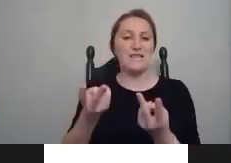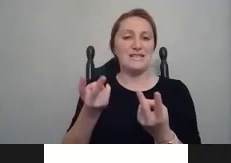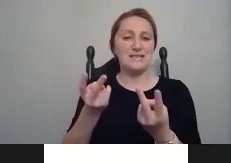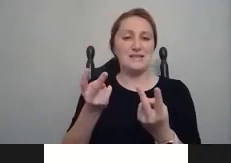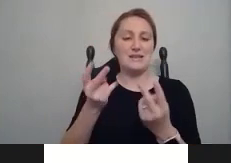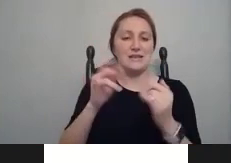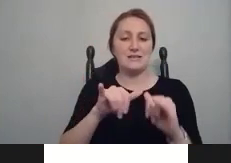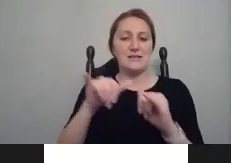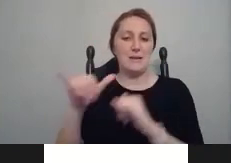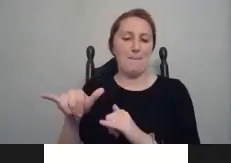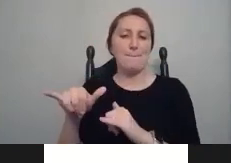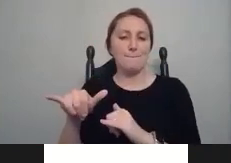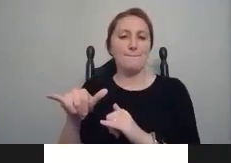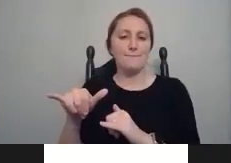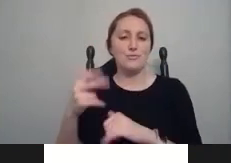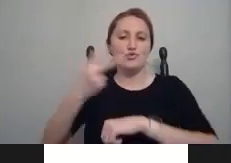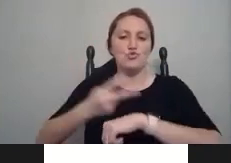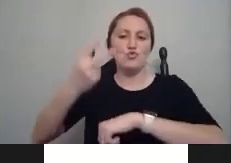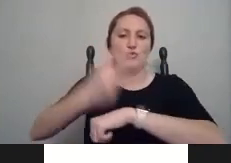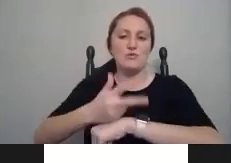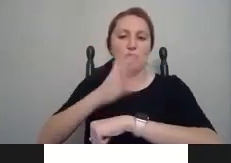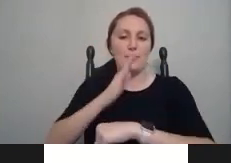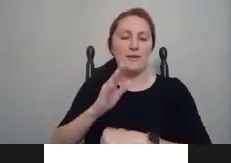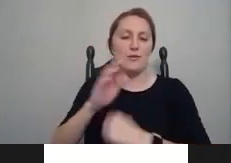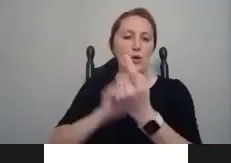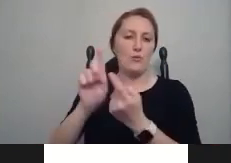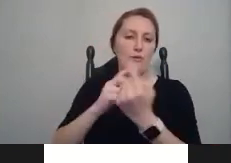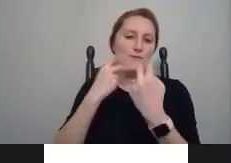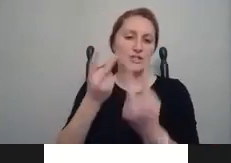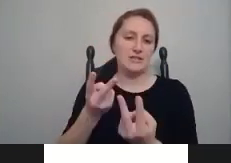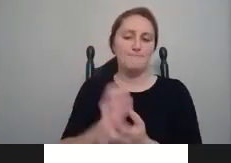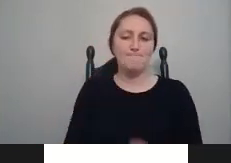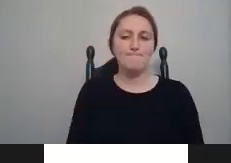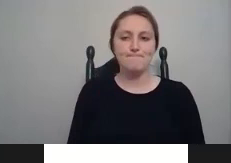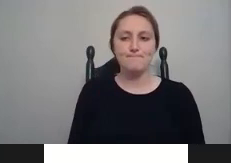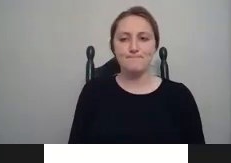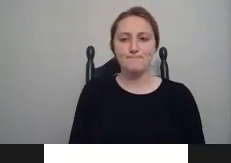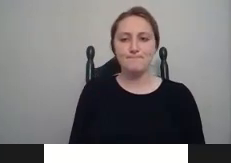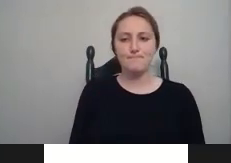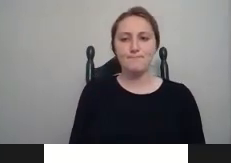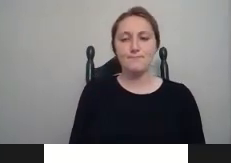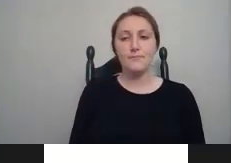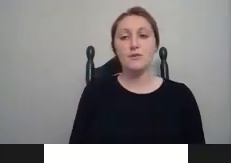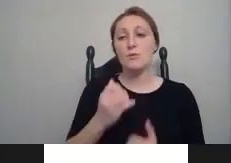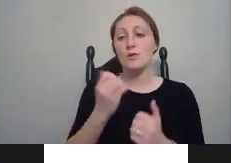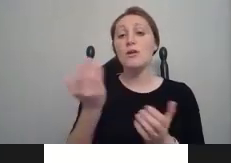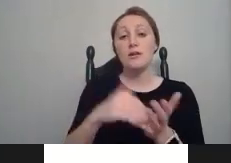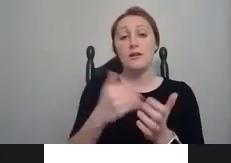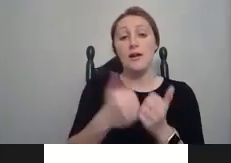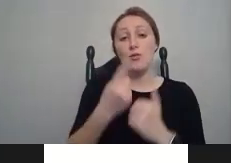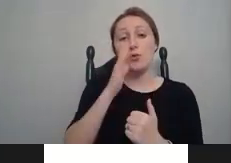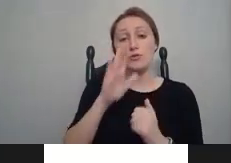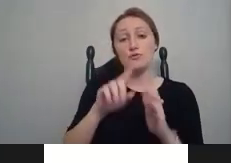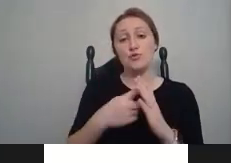the first 2 to 3 days of that session. So again, everyone will start August